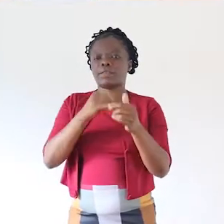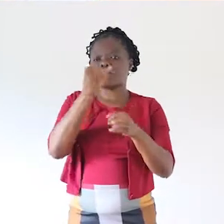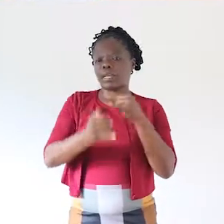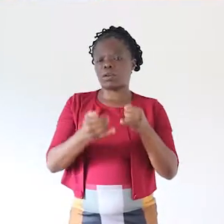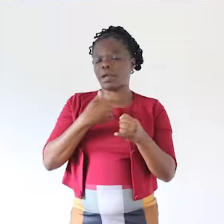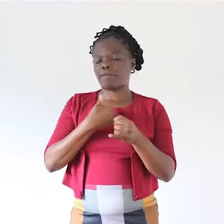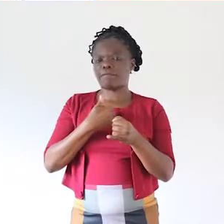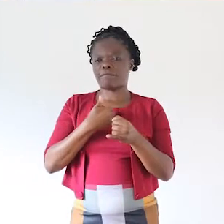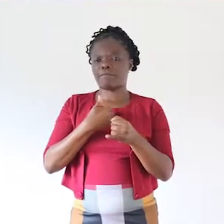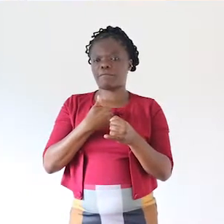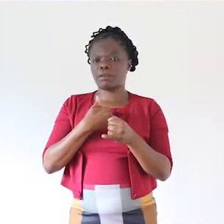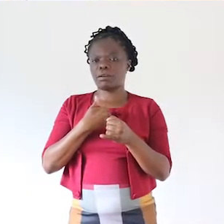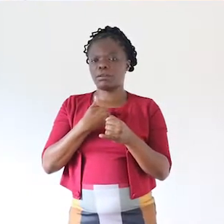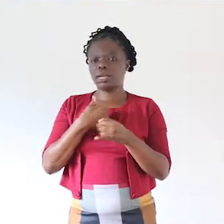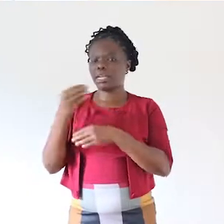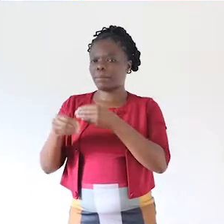this.